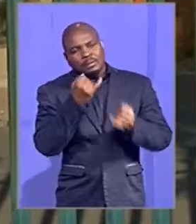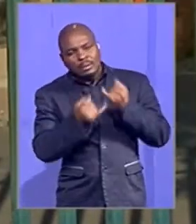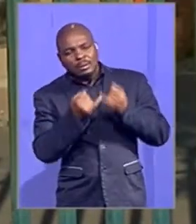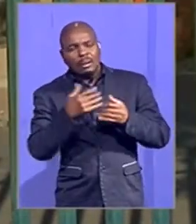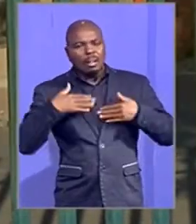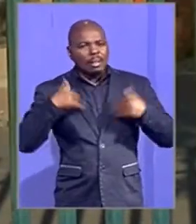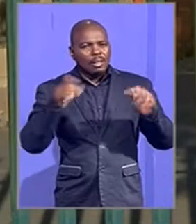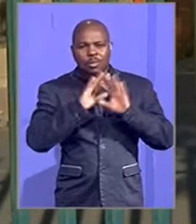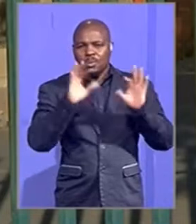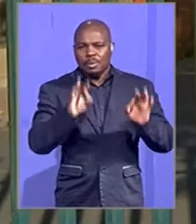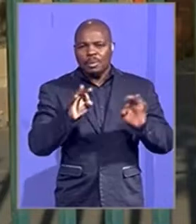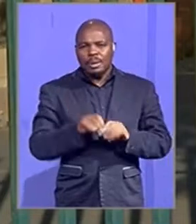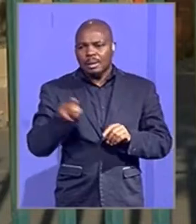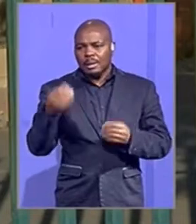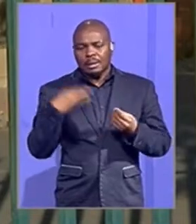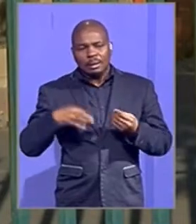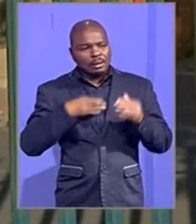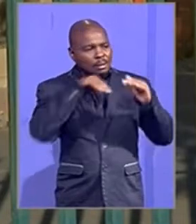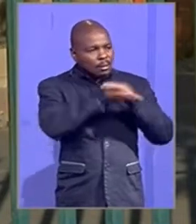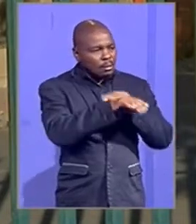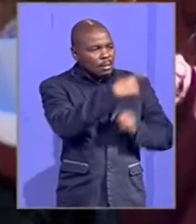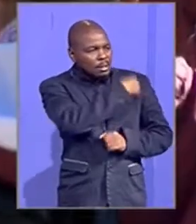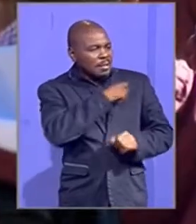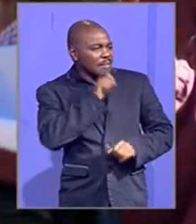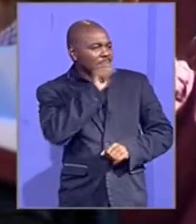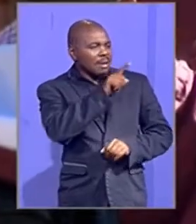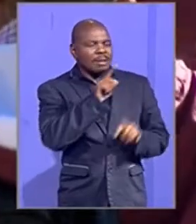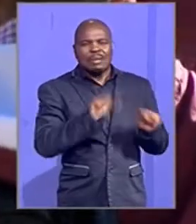are not able to get to the clinic because it's so far.